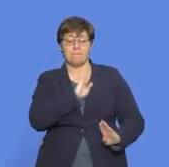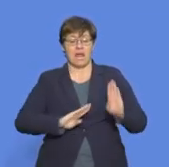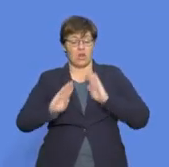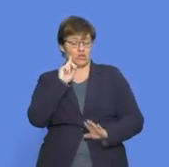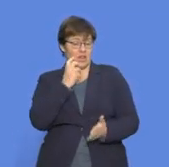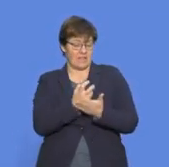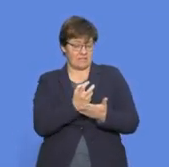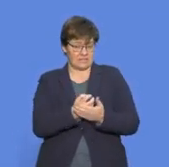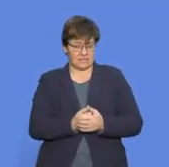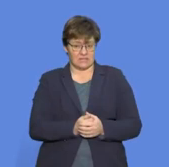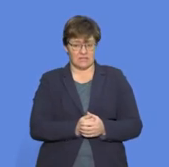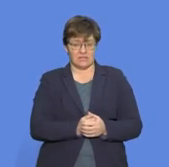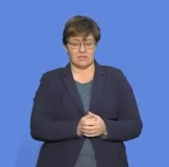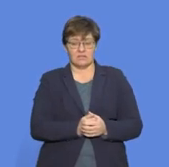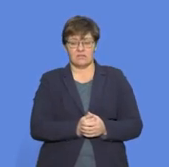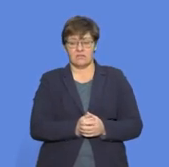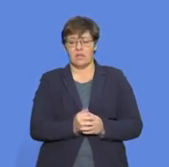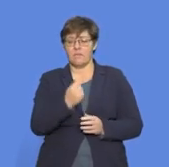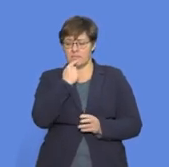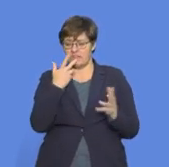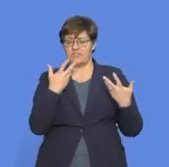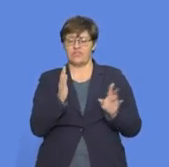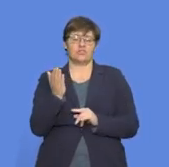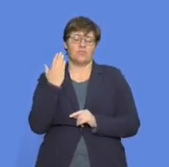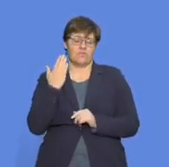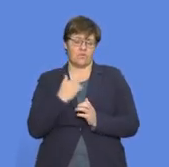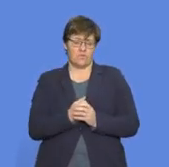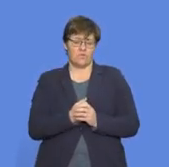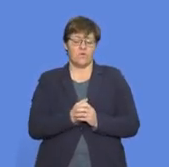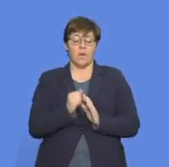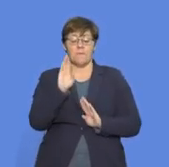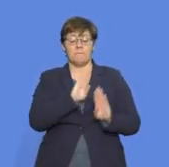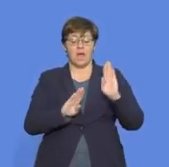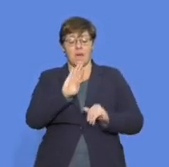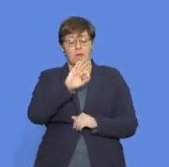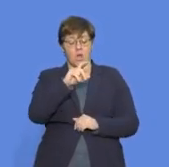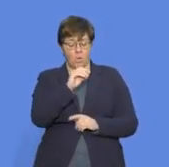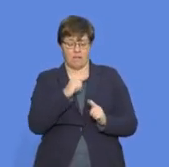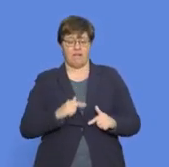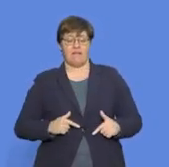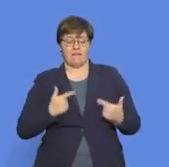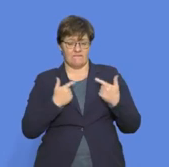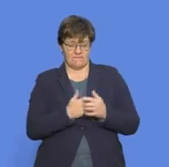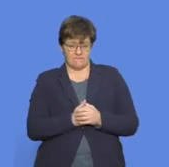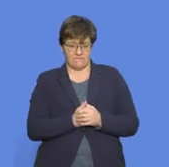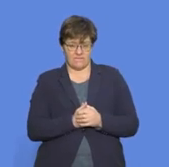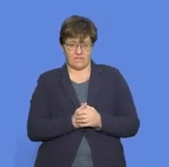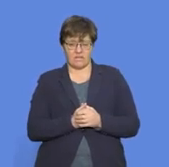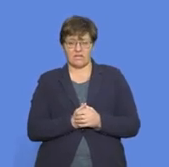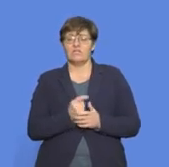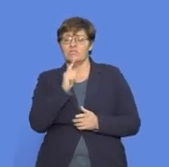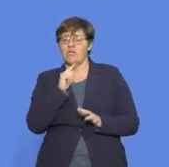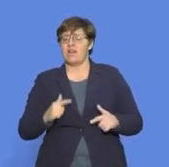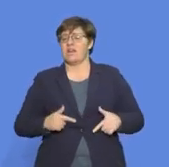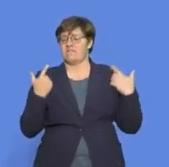biological evidence. And as I said earlier, bio means living. So we're looking at the evolution